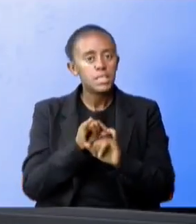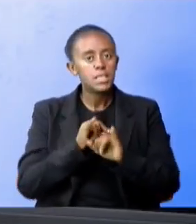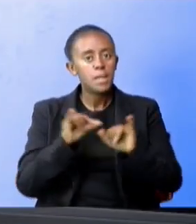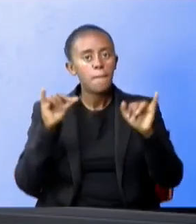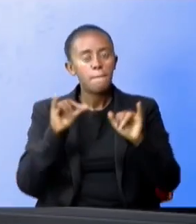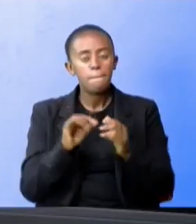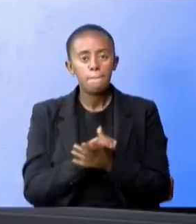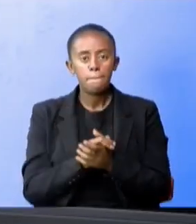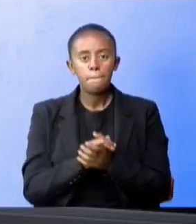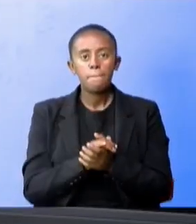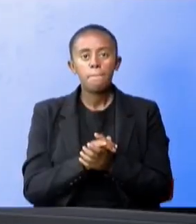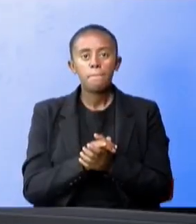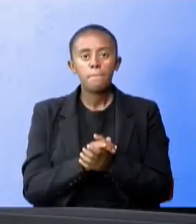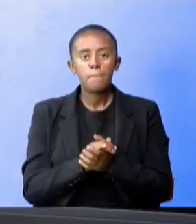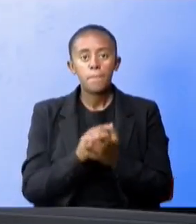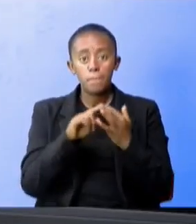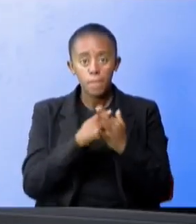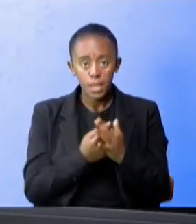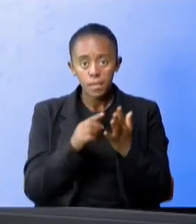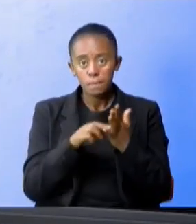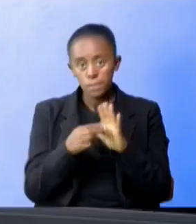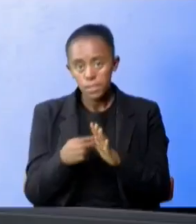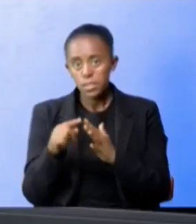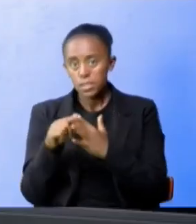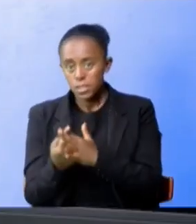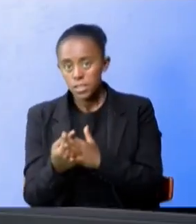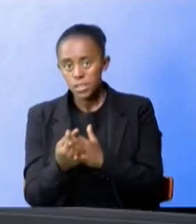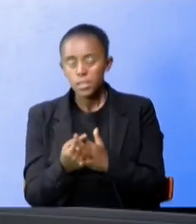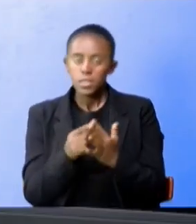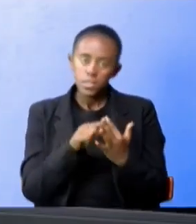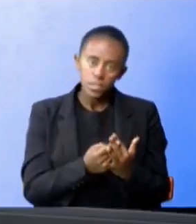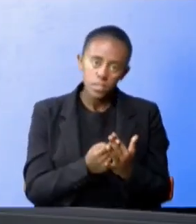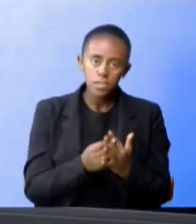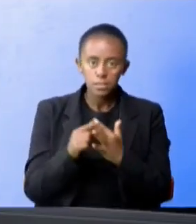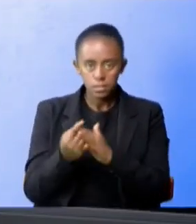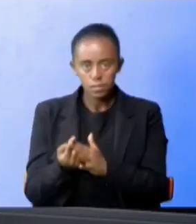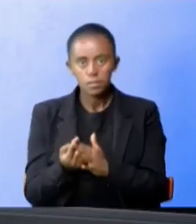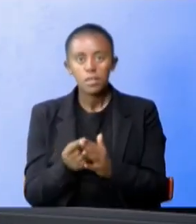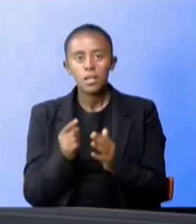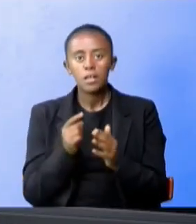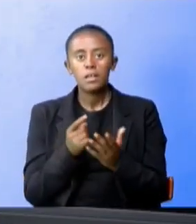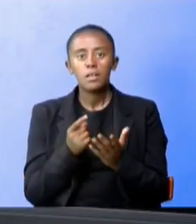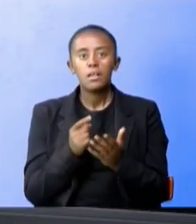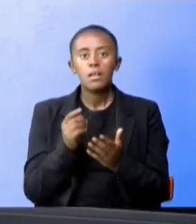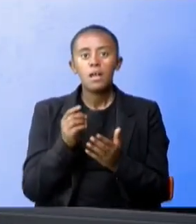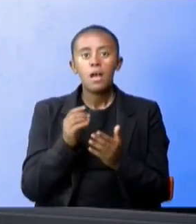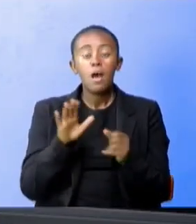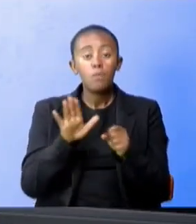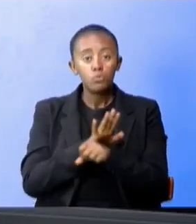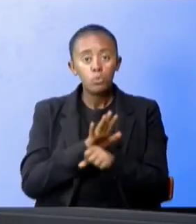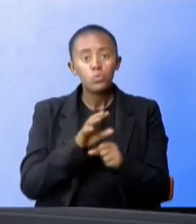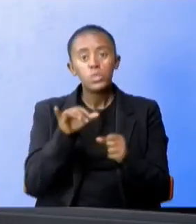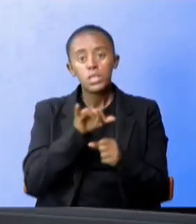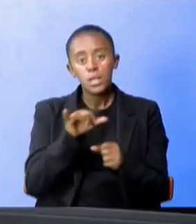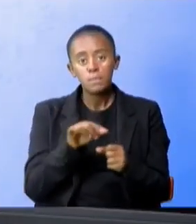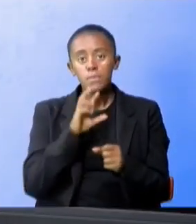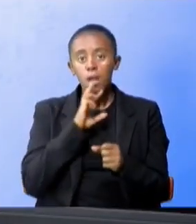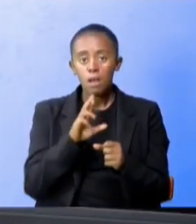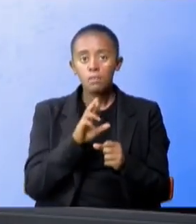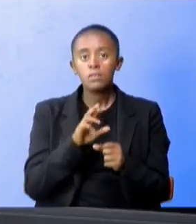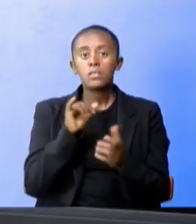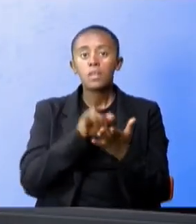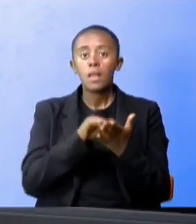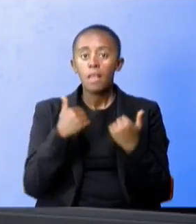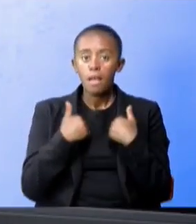identical meanings. Begin means start, and start means begin. So absolute synonyms are synonyms that